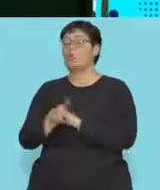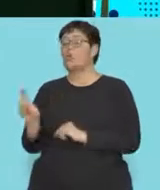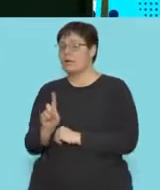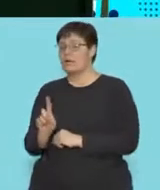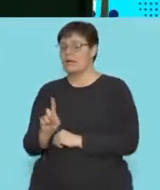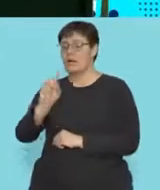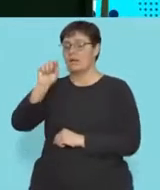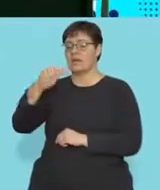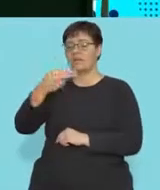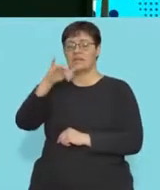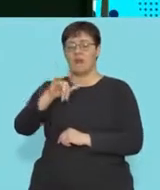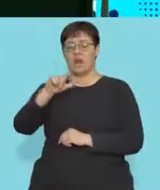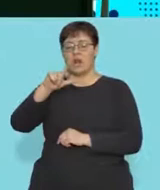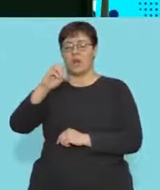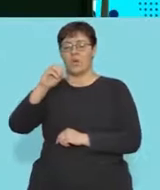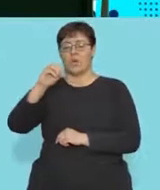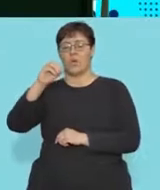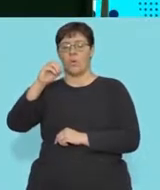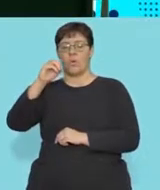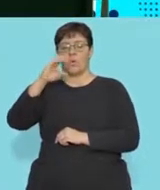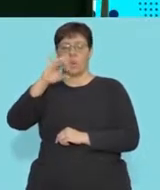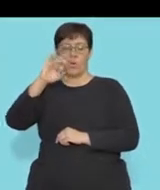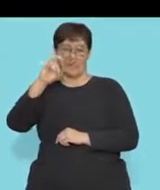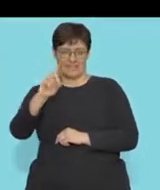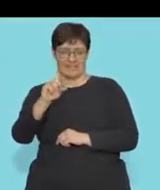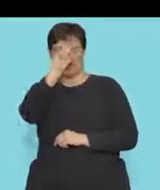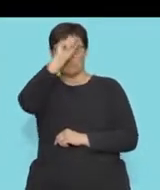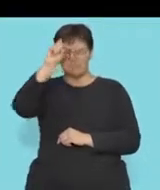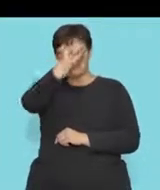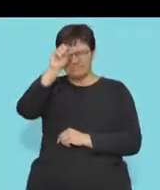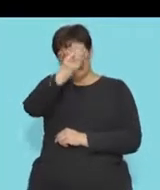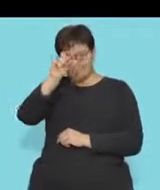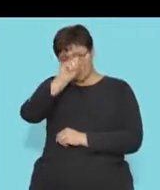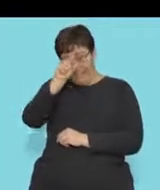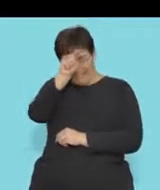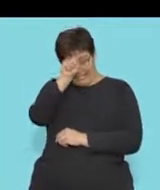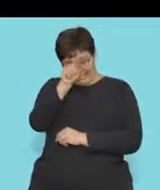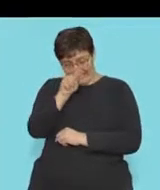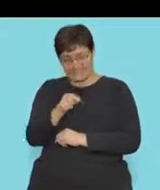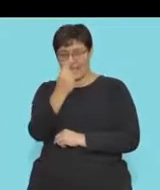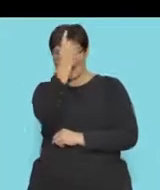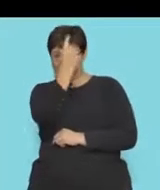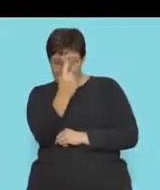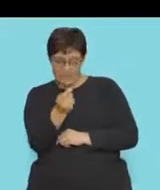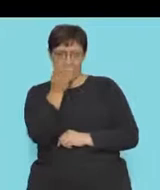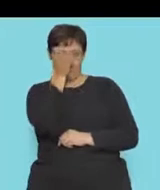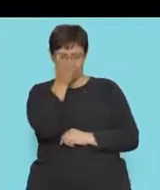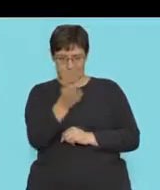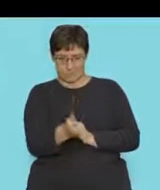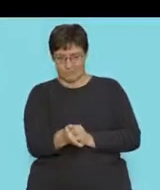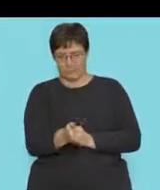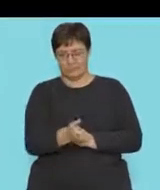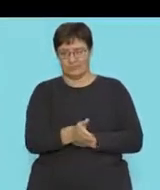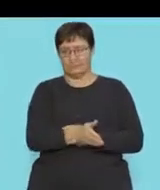the thylakoids. If you remember, those tube-like structures or disc structures, those